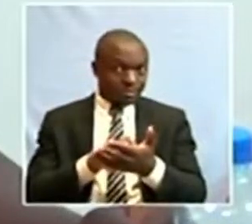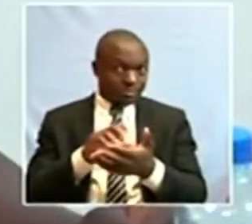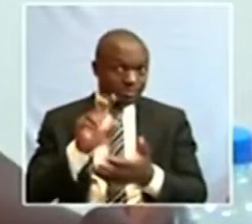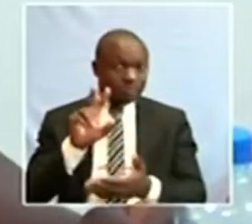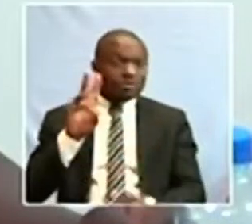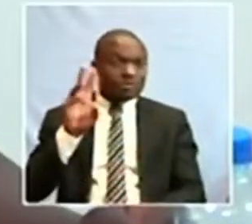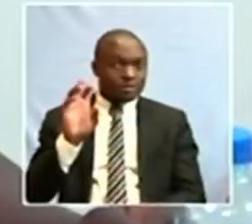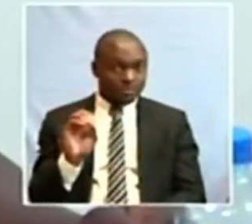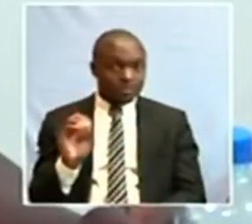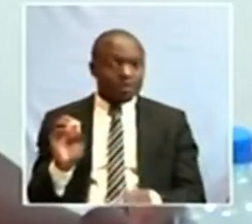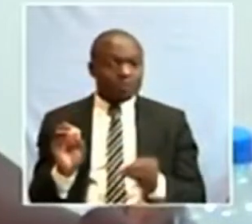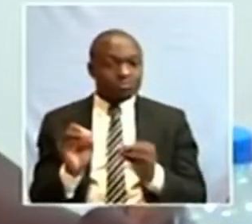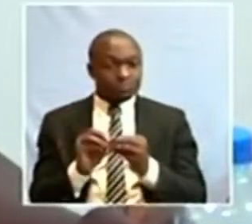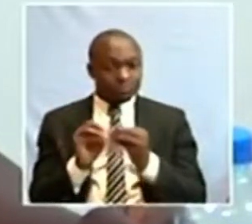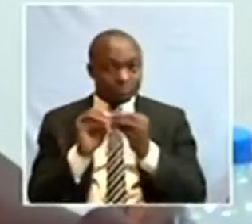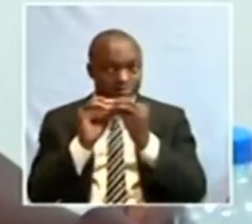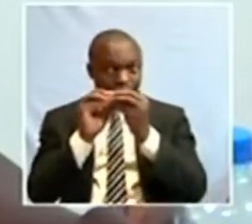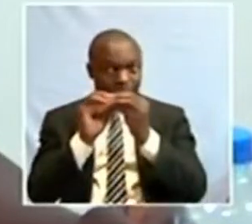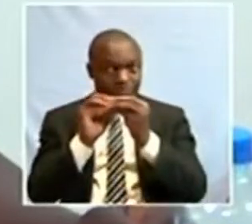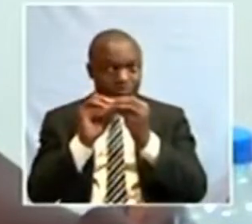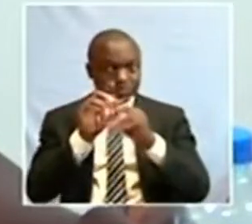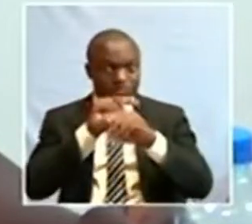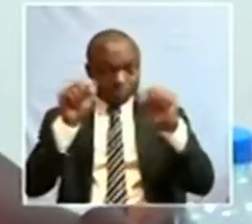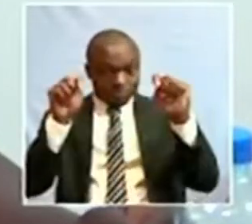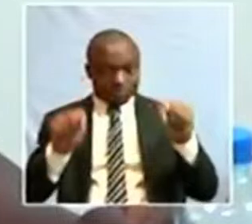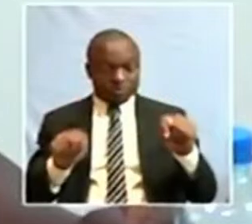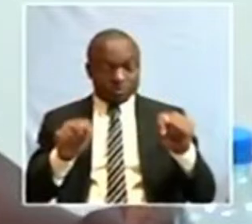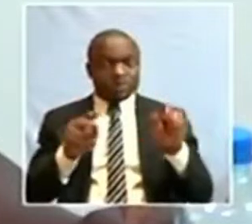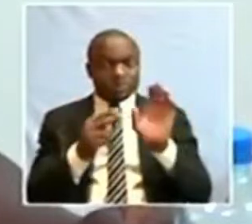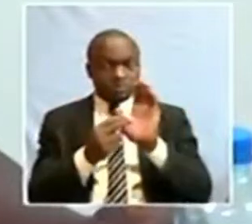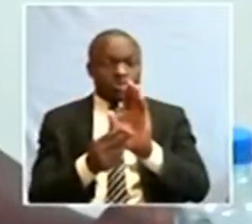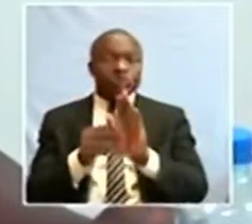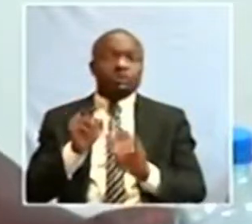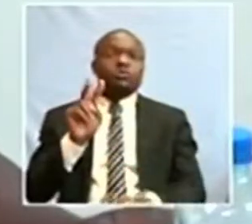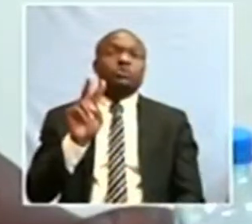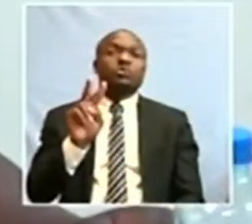and the total in the table is showing 299.